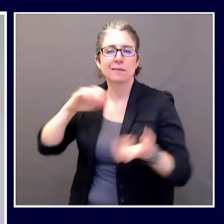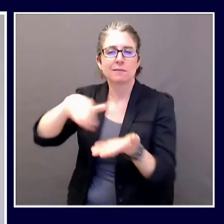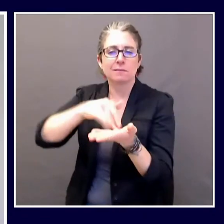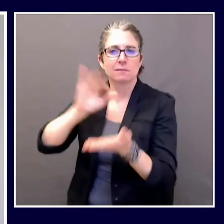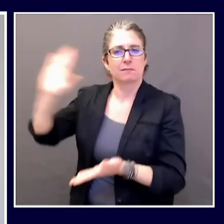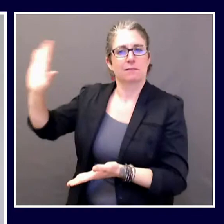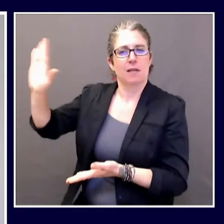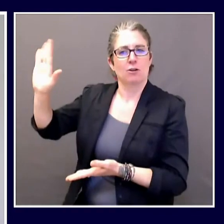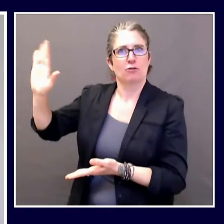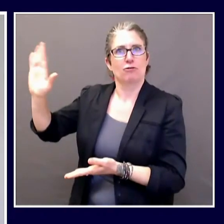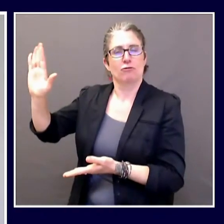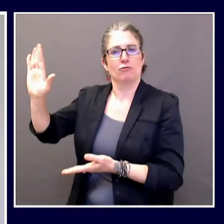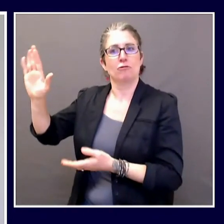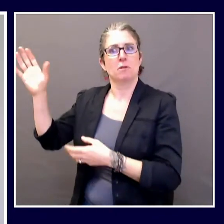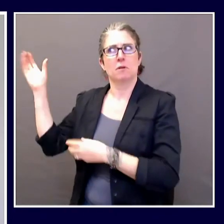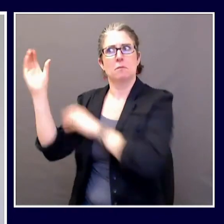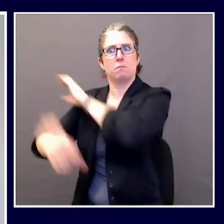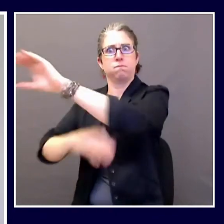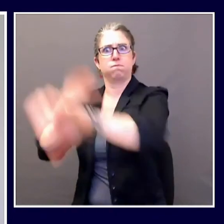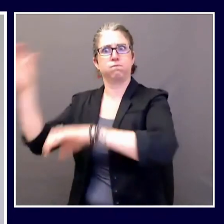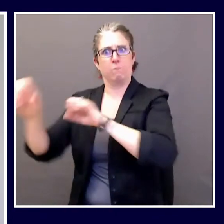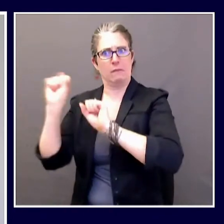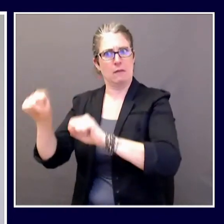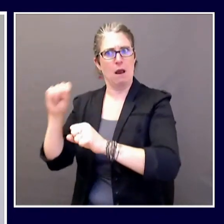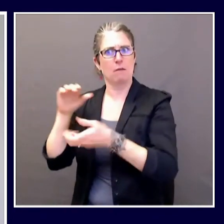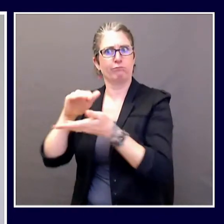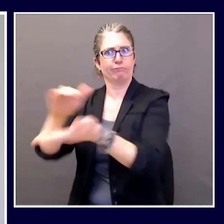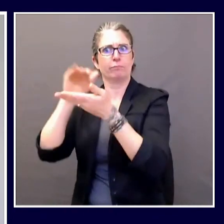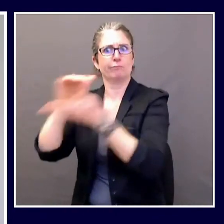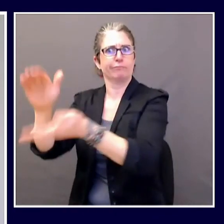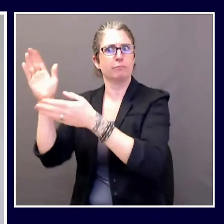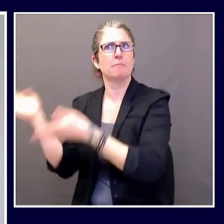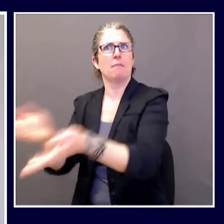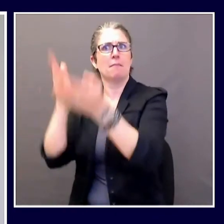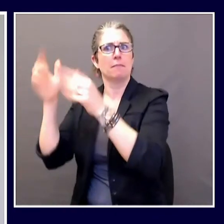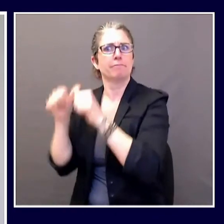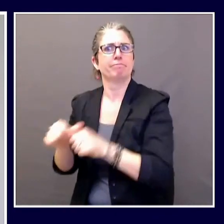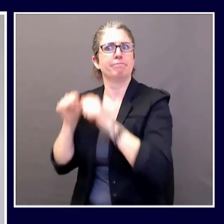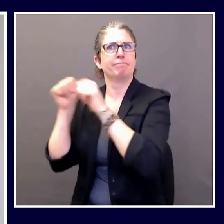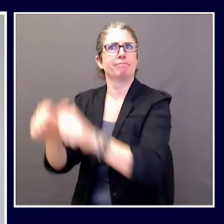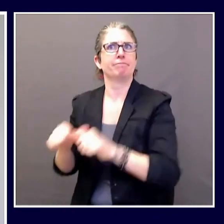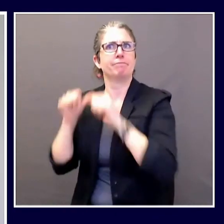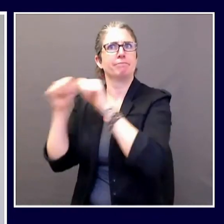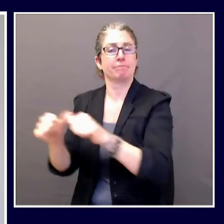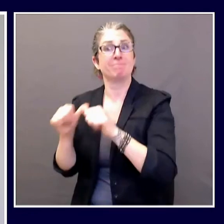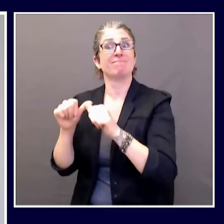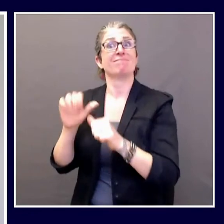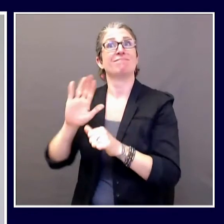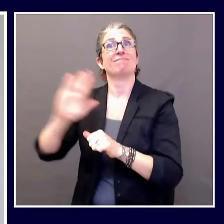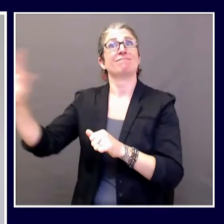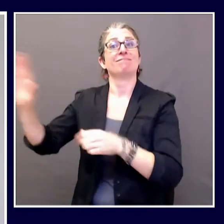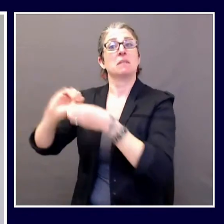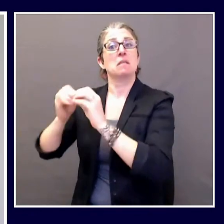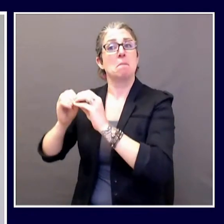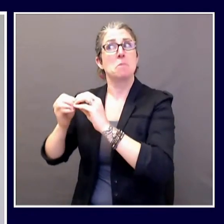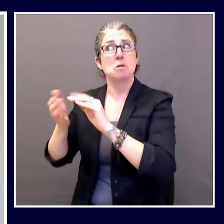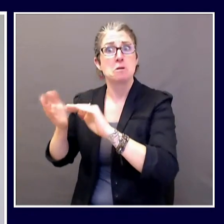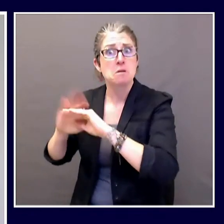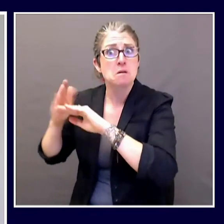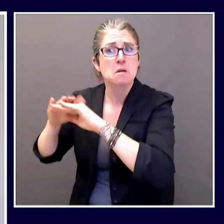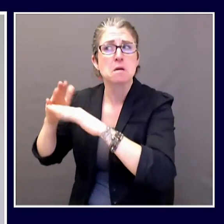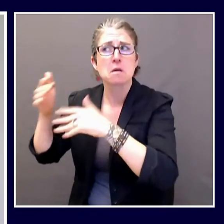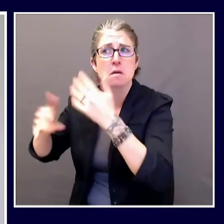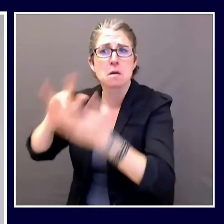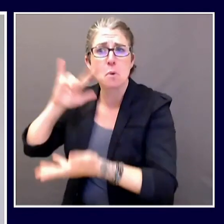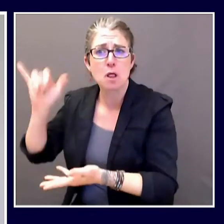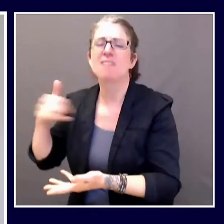as to what the state of Maine will be receiving for our allocation and distribution, It's about 520 more doses next week than